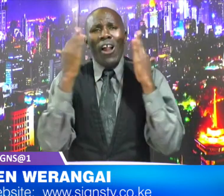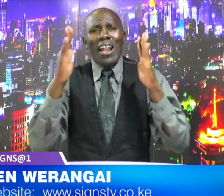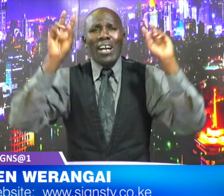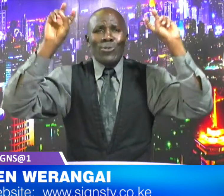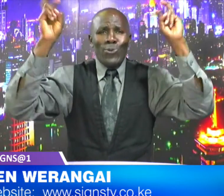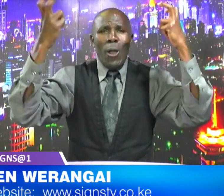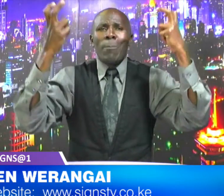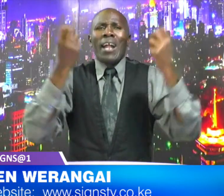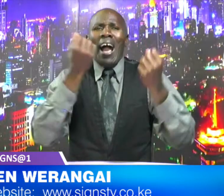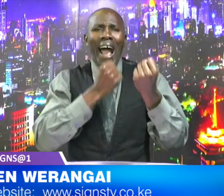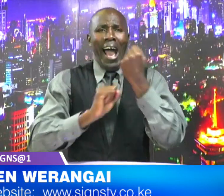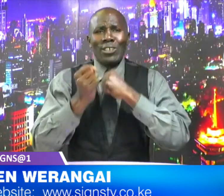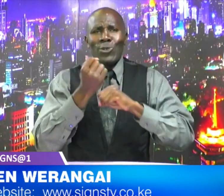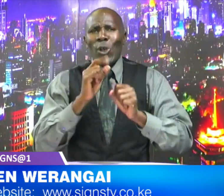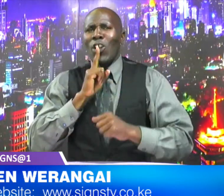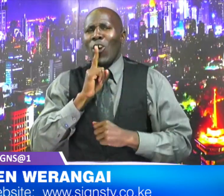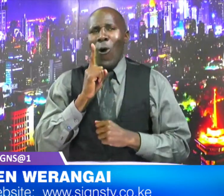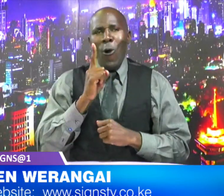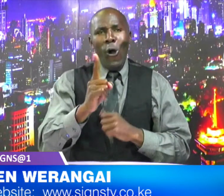to our other news item.